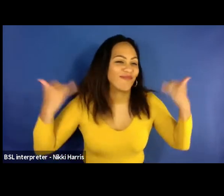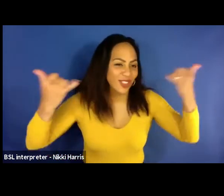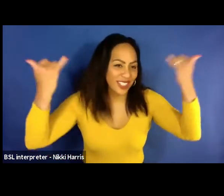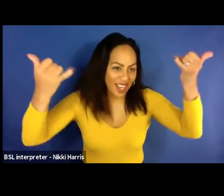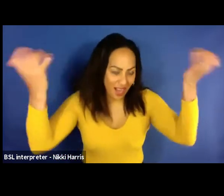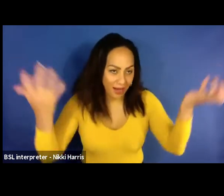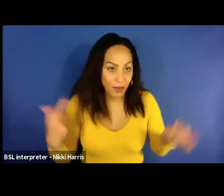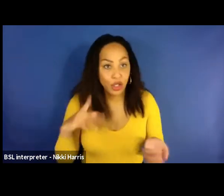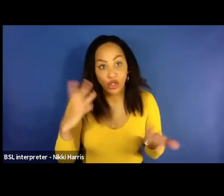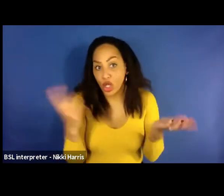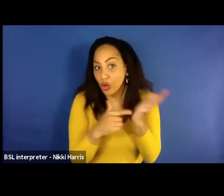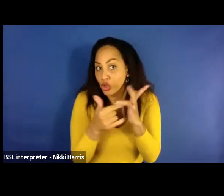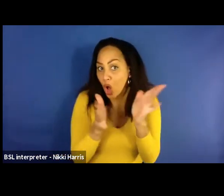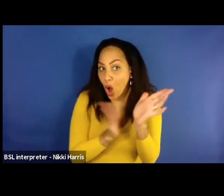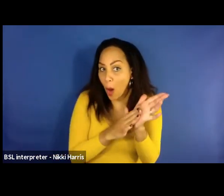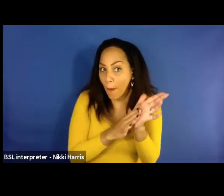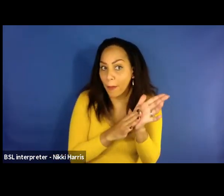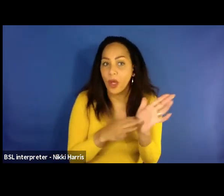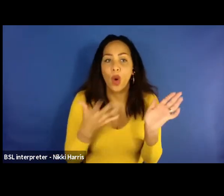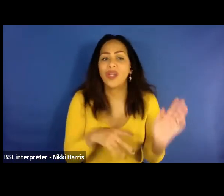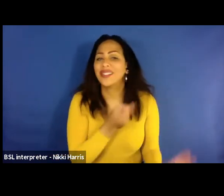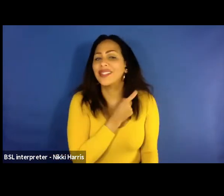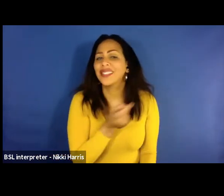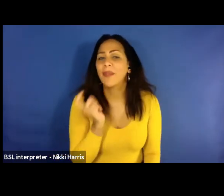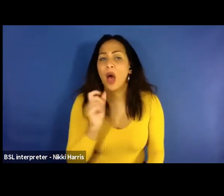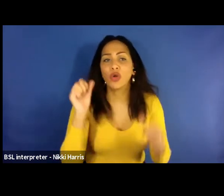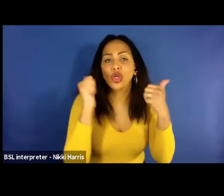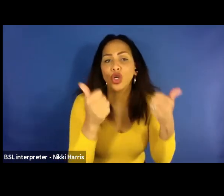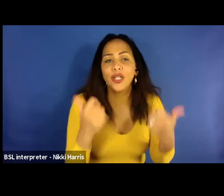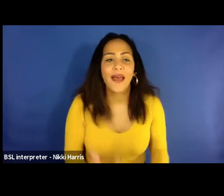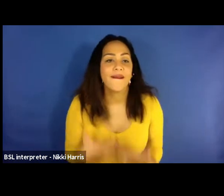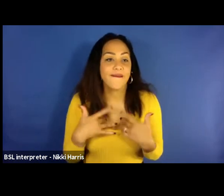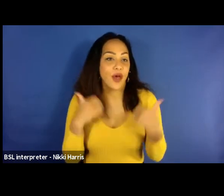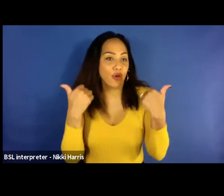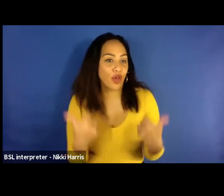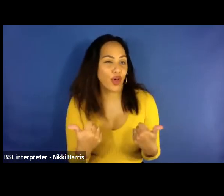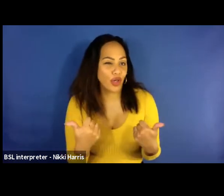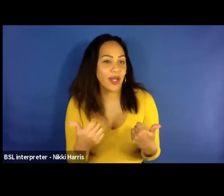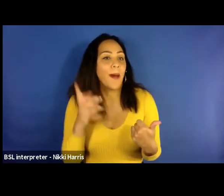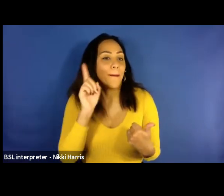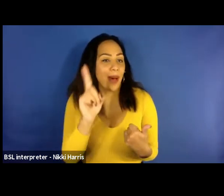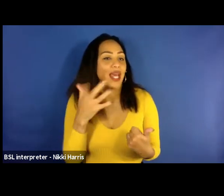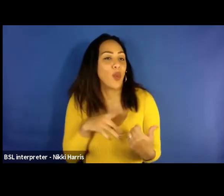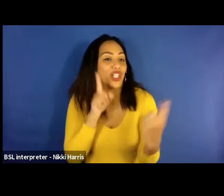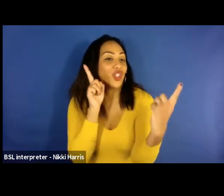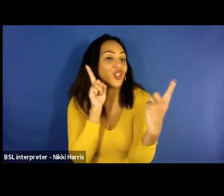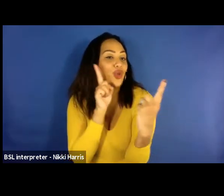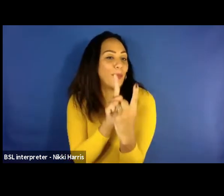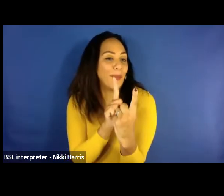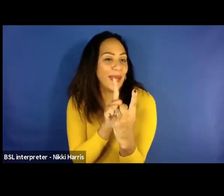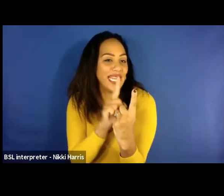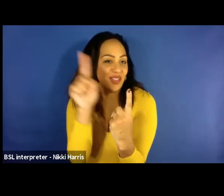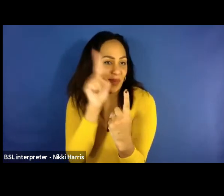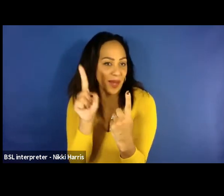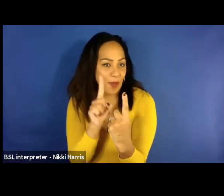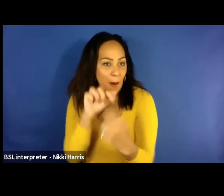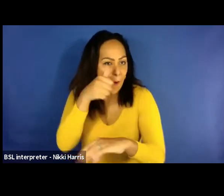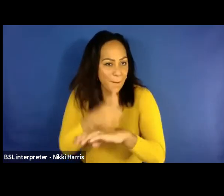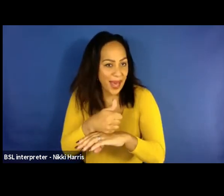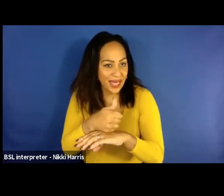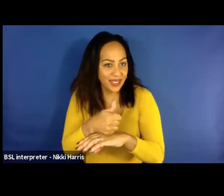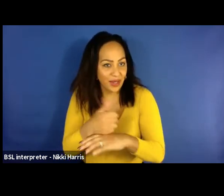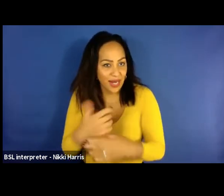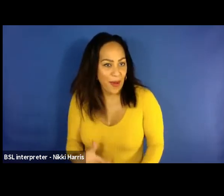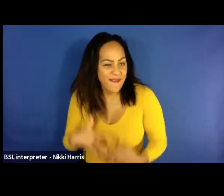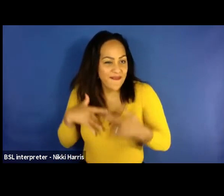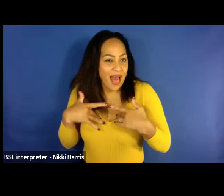ultimately just looking to smell good and feel good, but he wanted to actually meet people based on how he felt, based on how he smelled, and based on